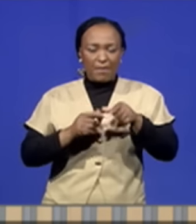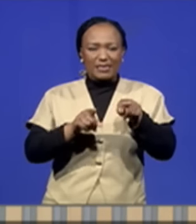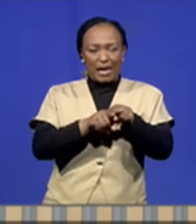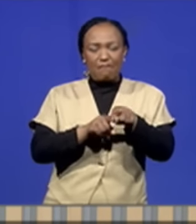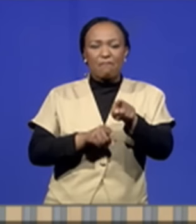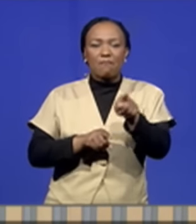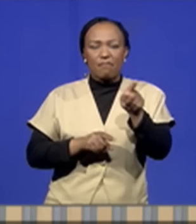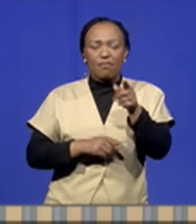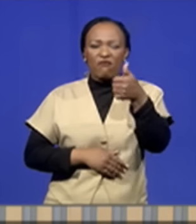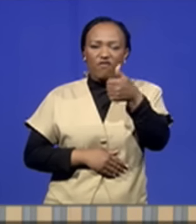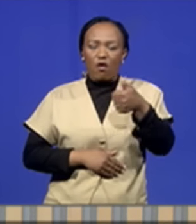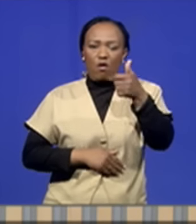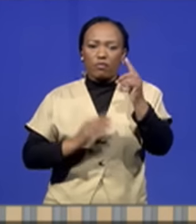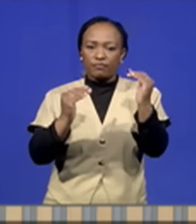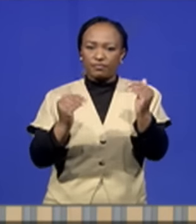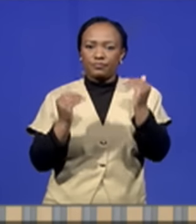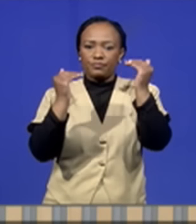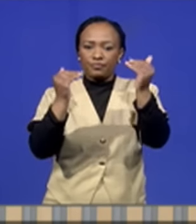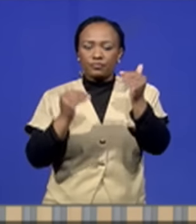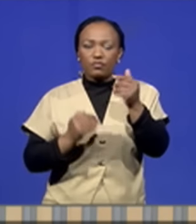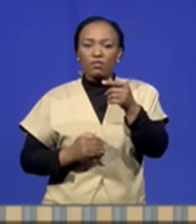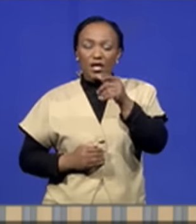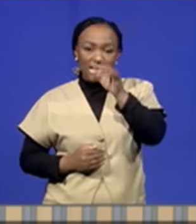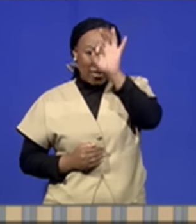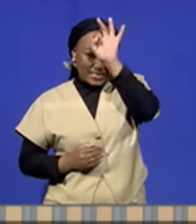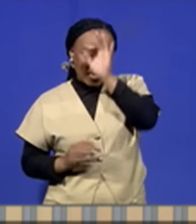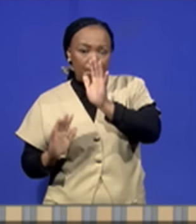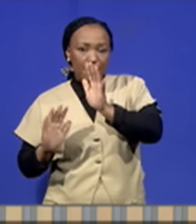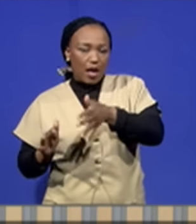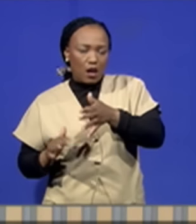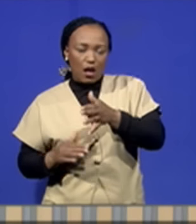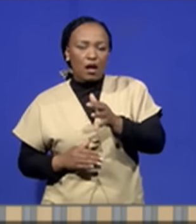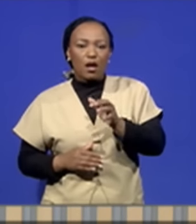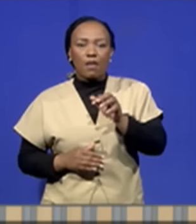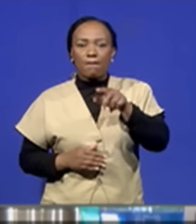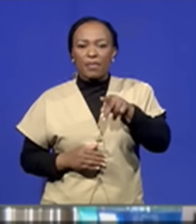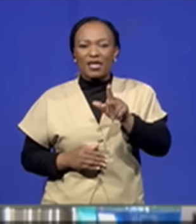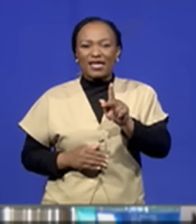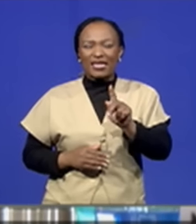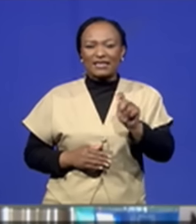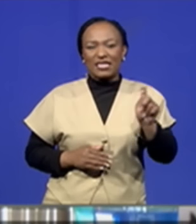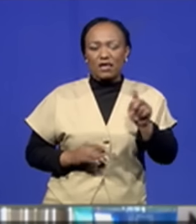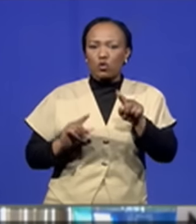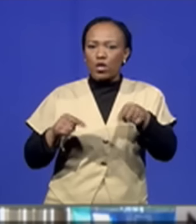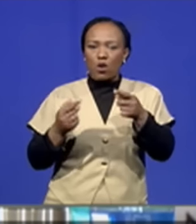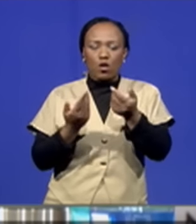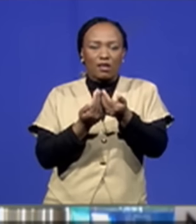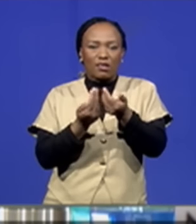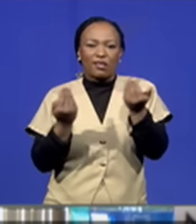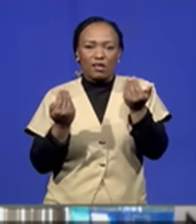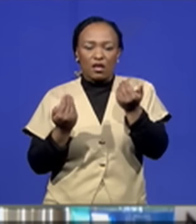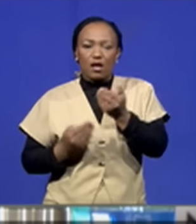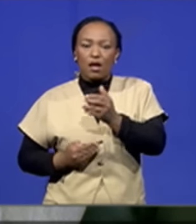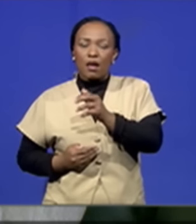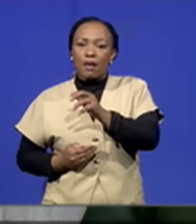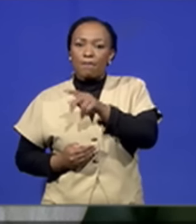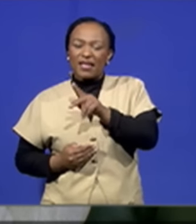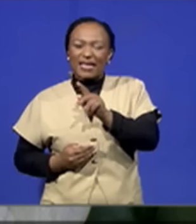I may add, not of subs, but specifically of PKTT. So you can't divorce that entire inquiry from